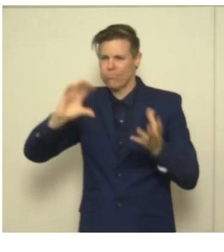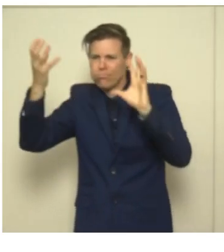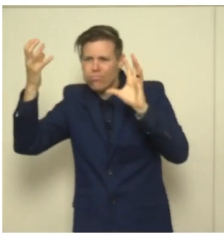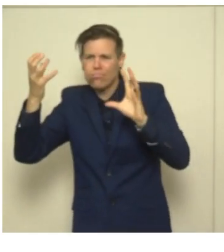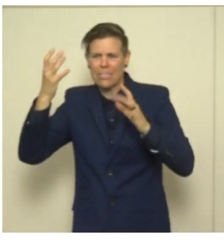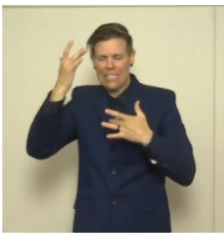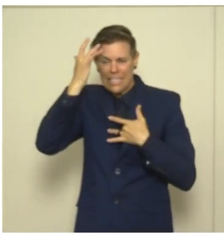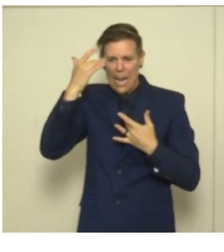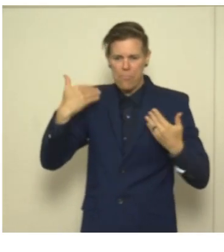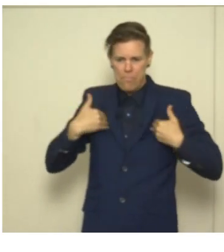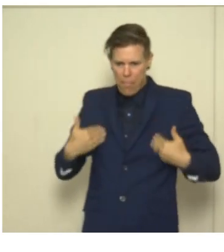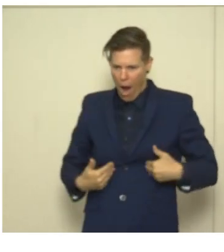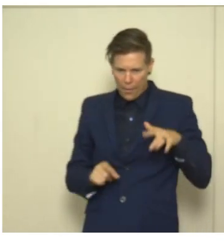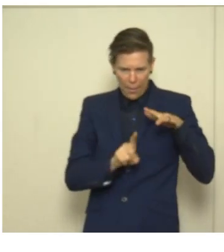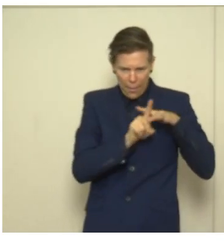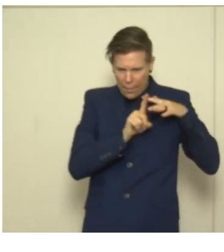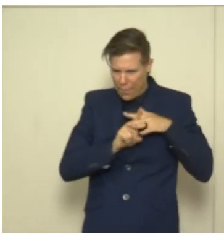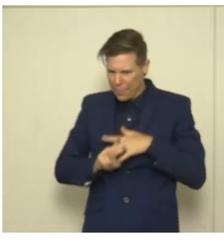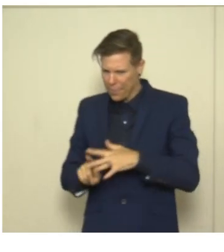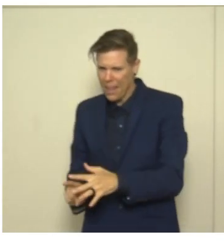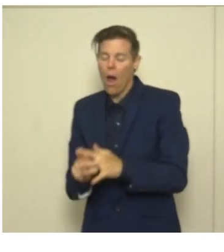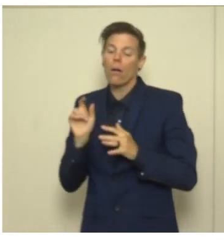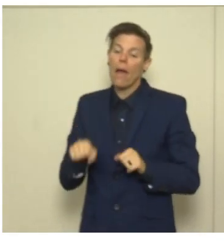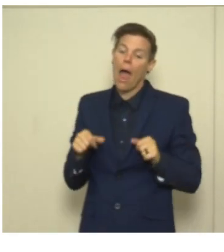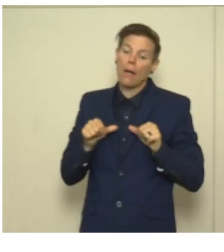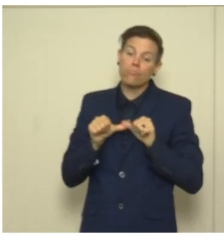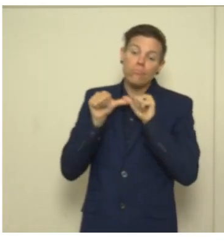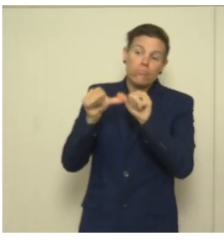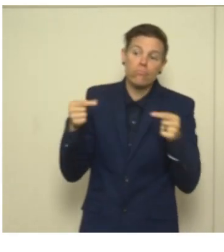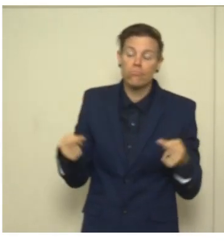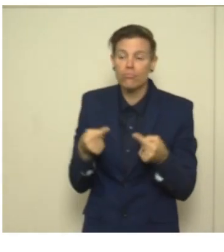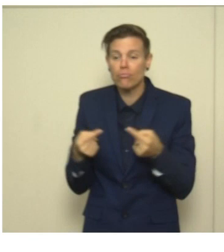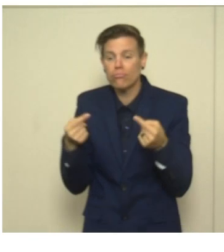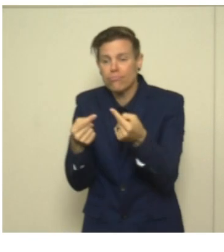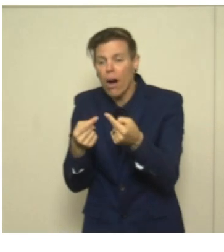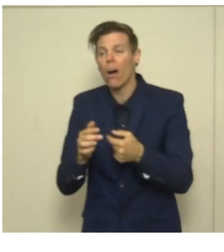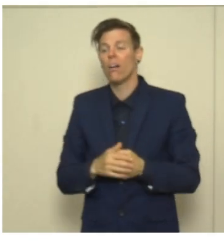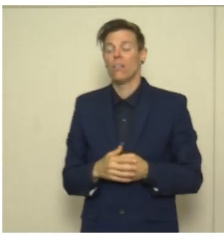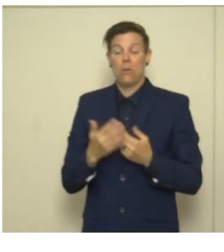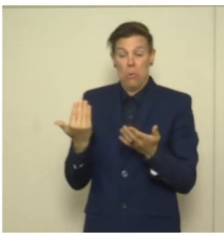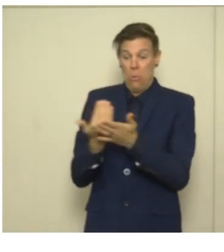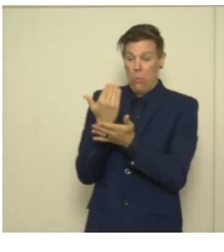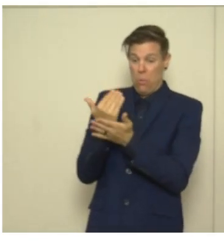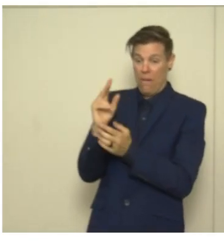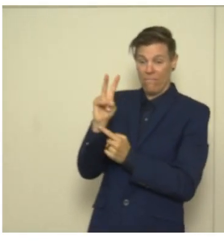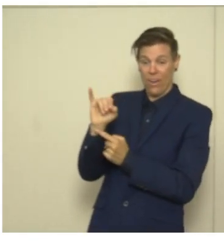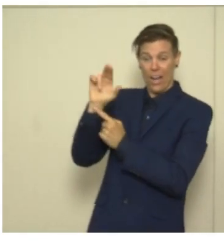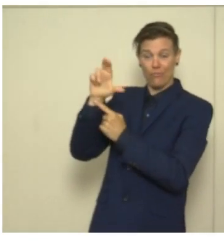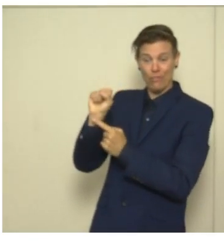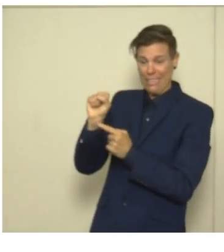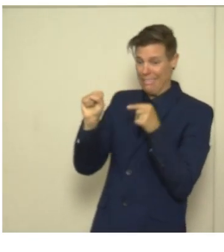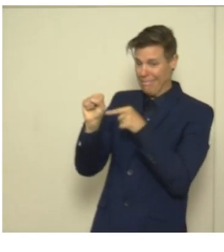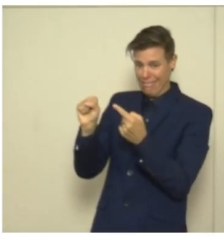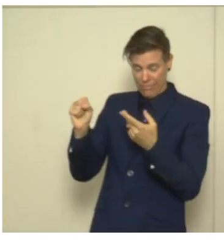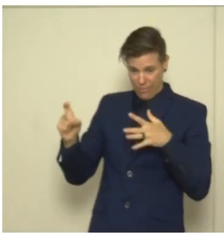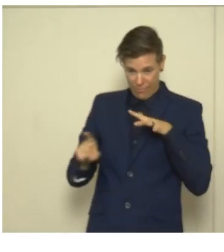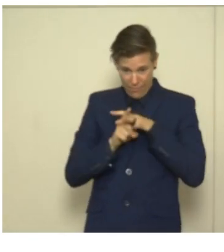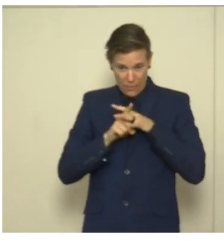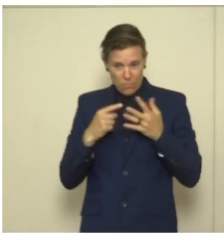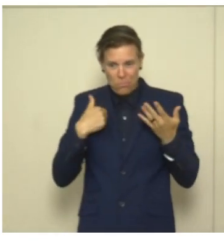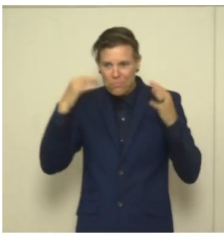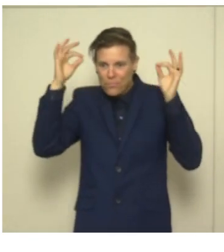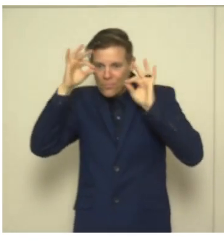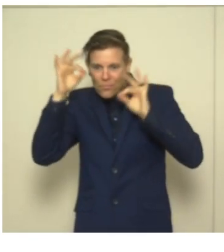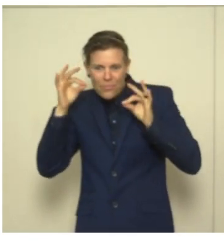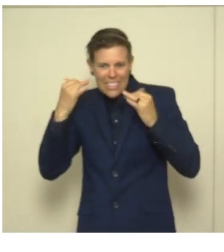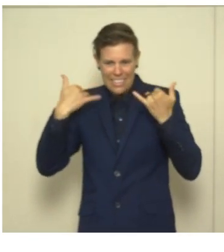new virus. We don't know enough about it, but it is concerning. Nobody wants COVID-19, even